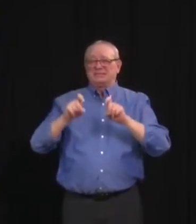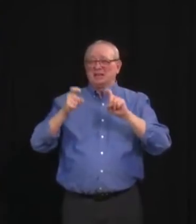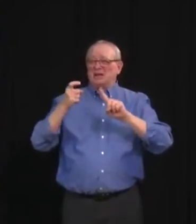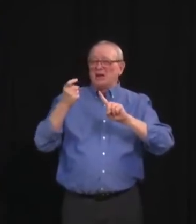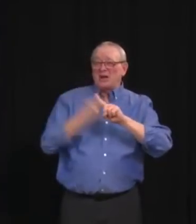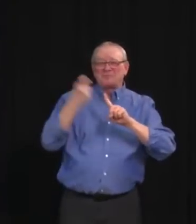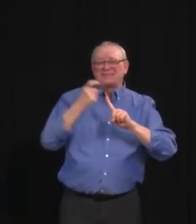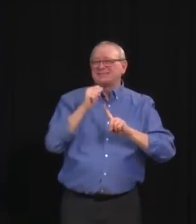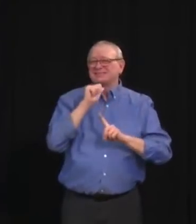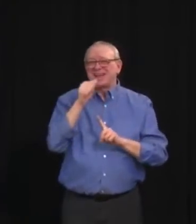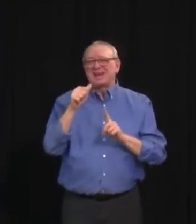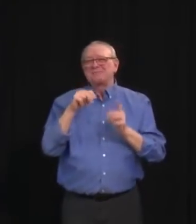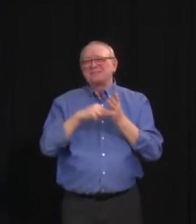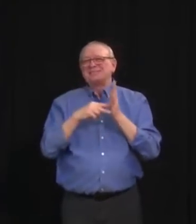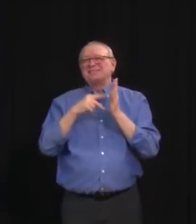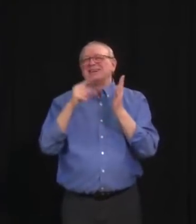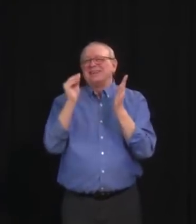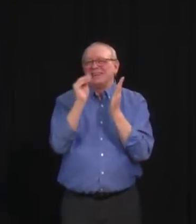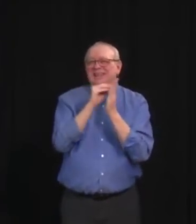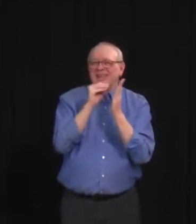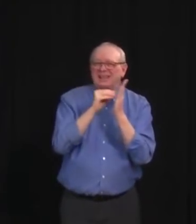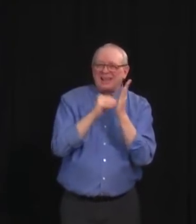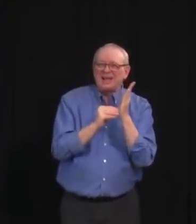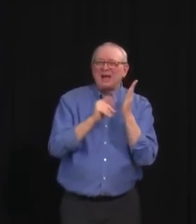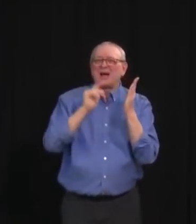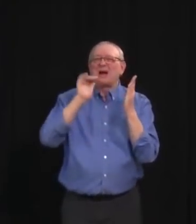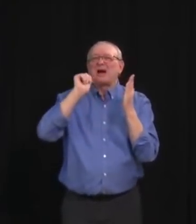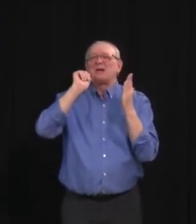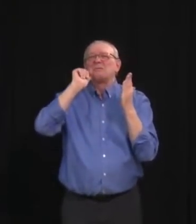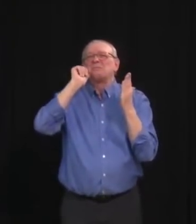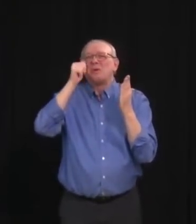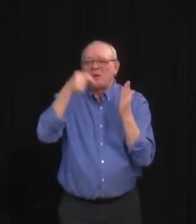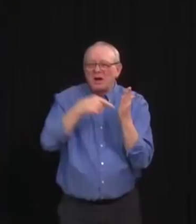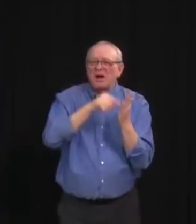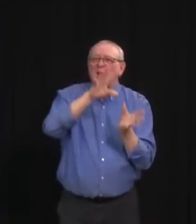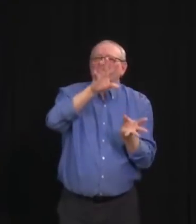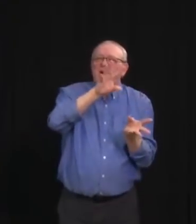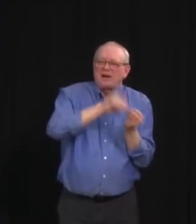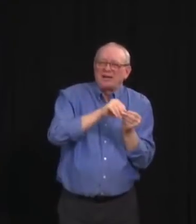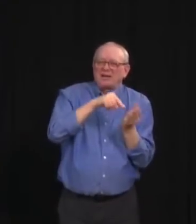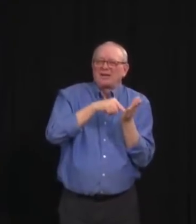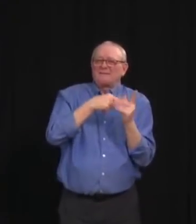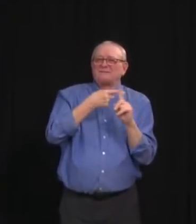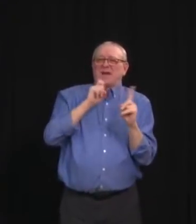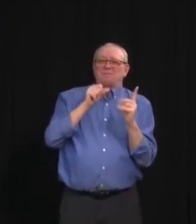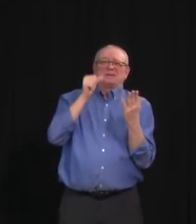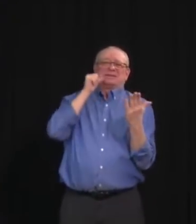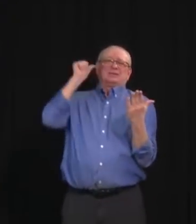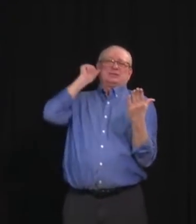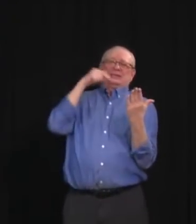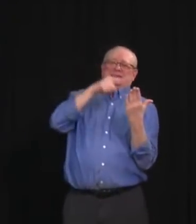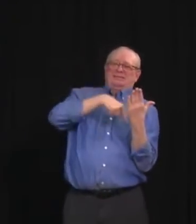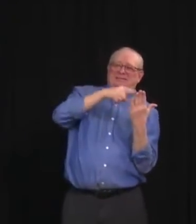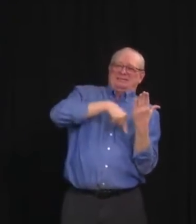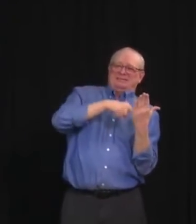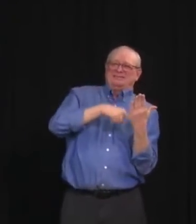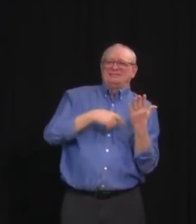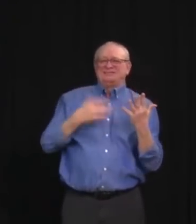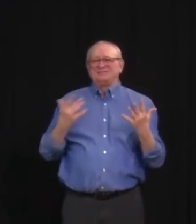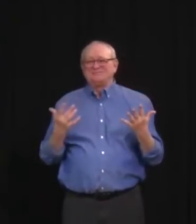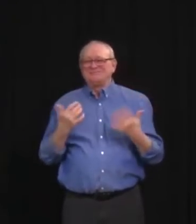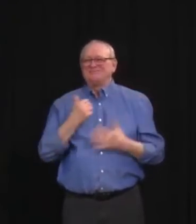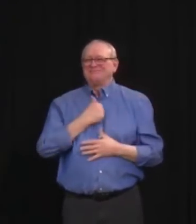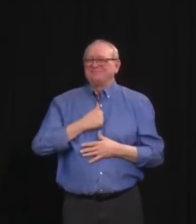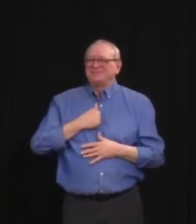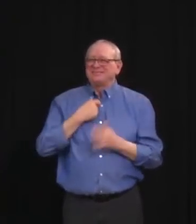next day is quite low. So just a caution, again, until we are able to fully automate, sometimes we'll get a bit of variability on one day to the